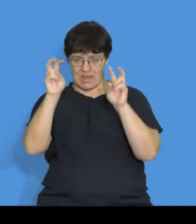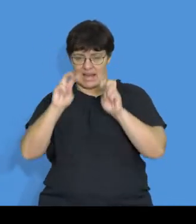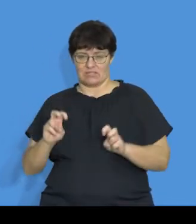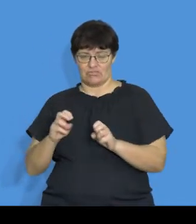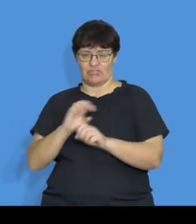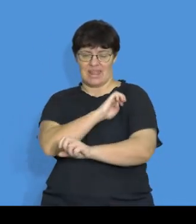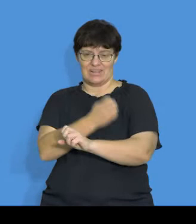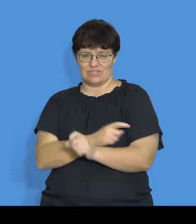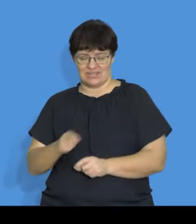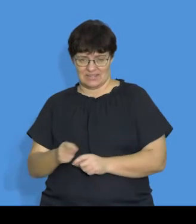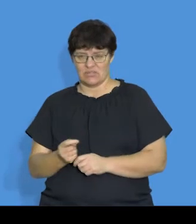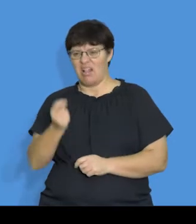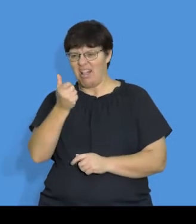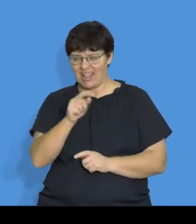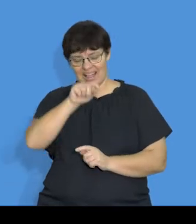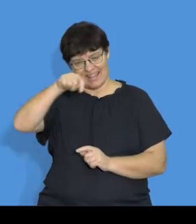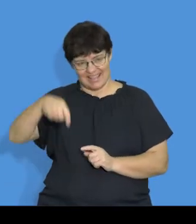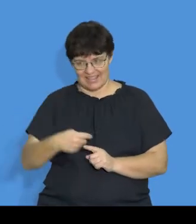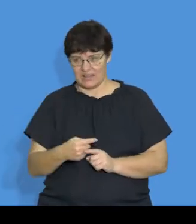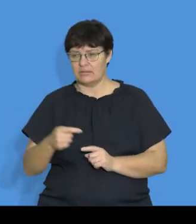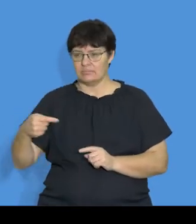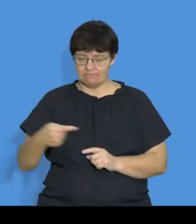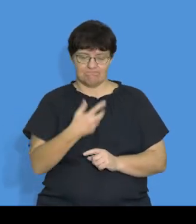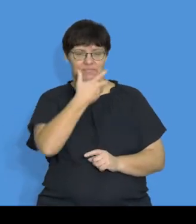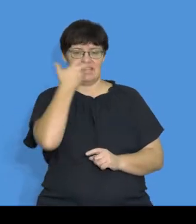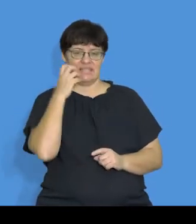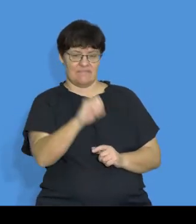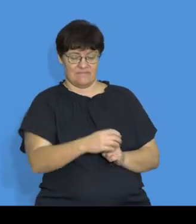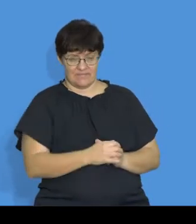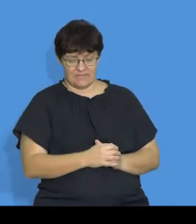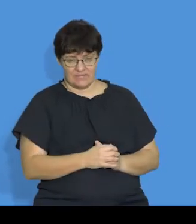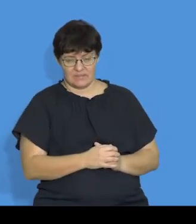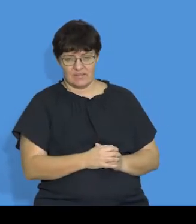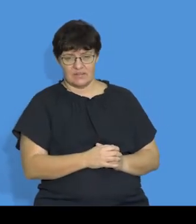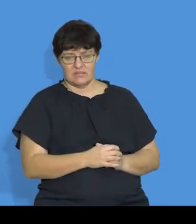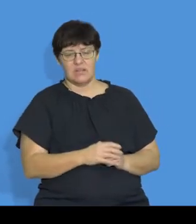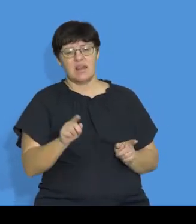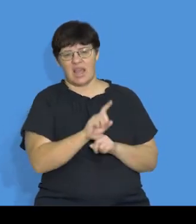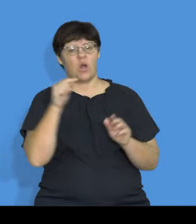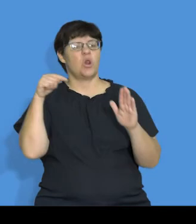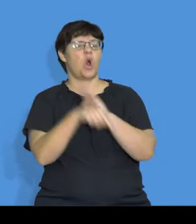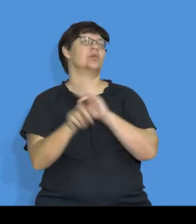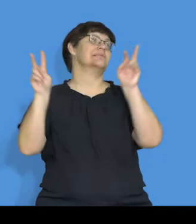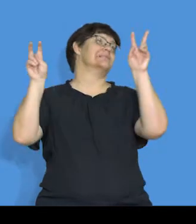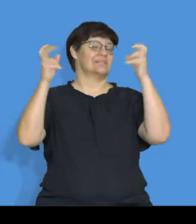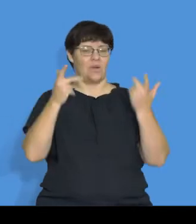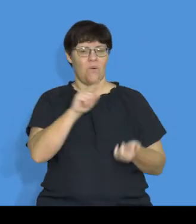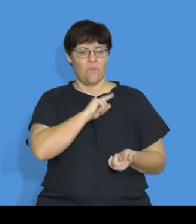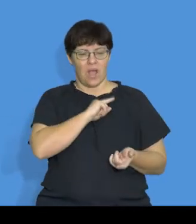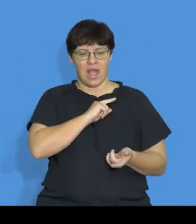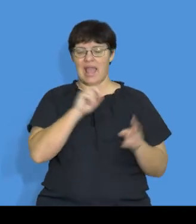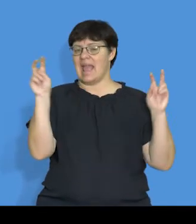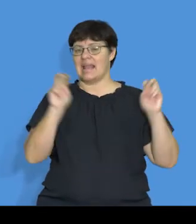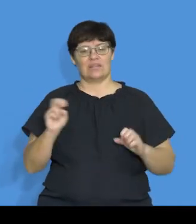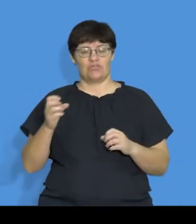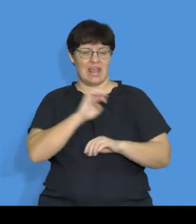small amount of electrical energy is converted to heat. So this would think of it as lost because it doesn't become electrical